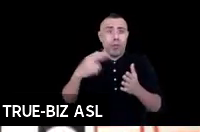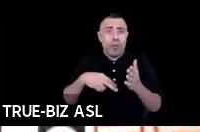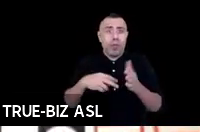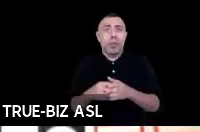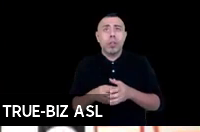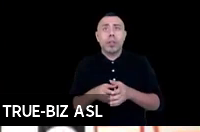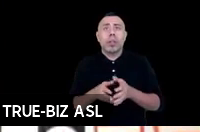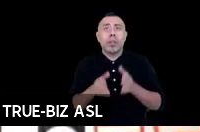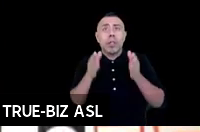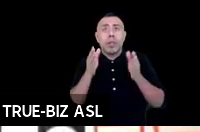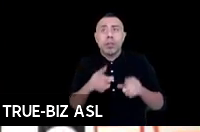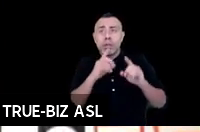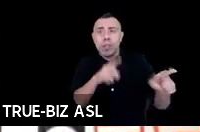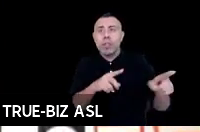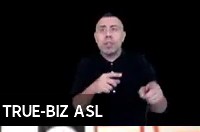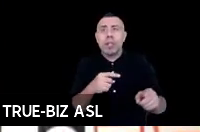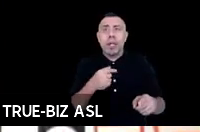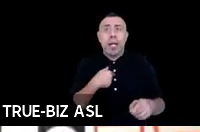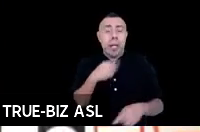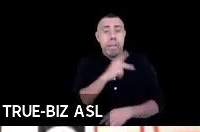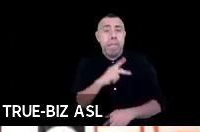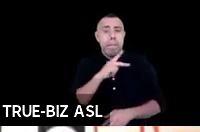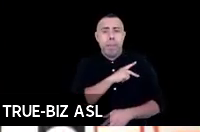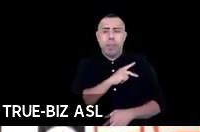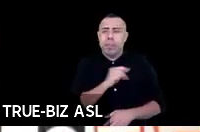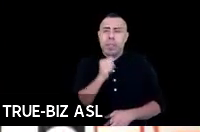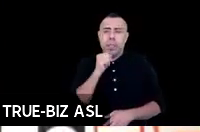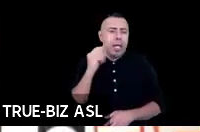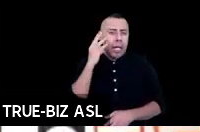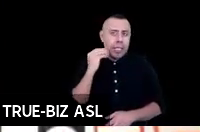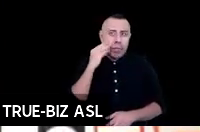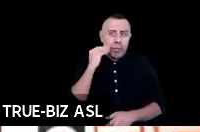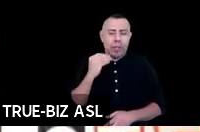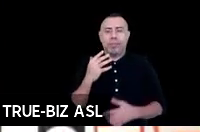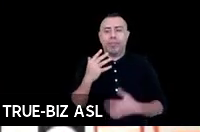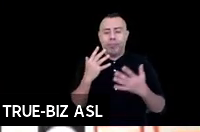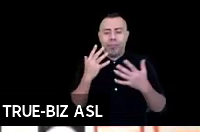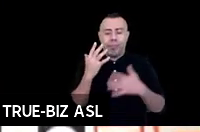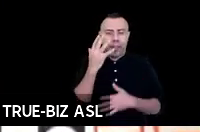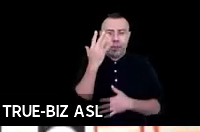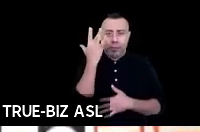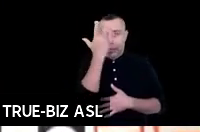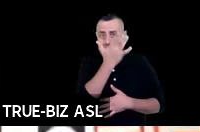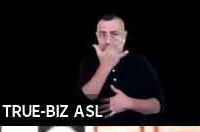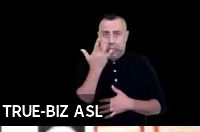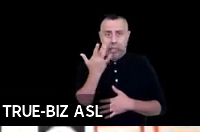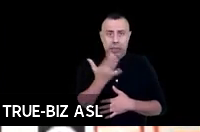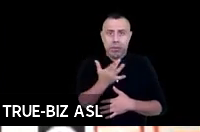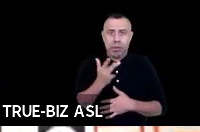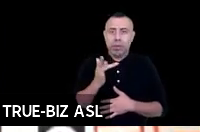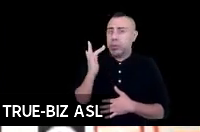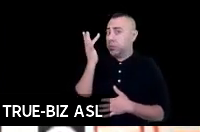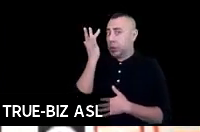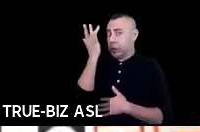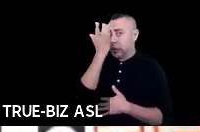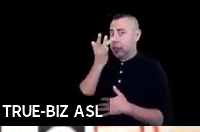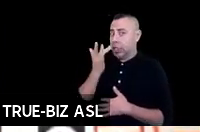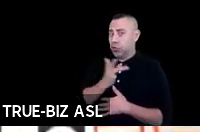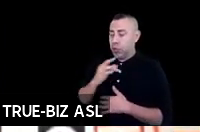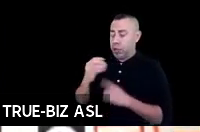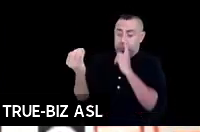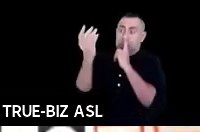sensory overloaded by this play because, like, my sensory overload is more rooted in anxiety.